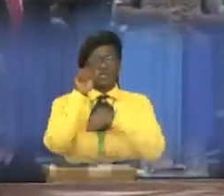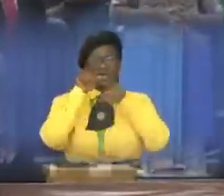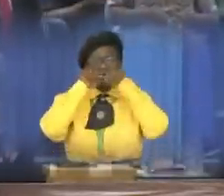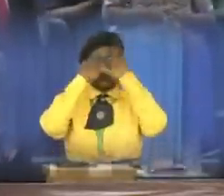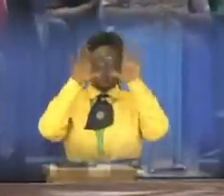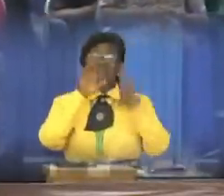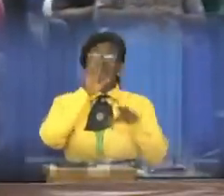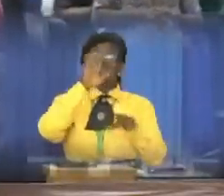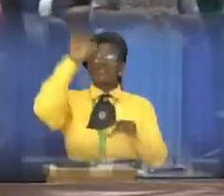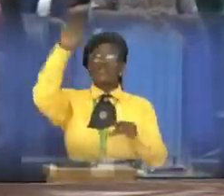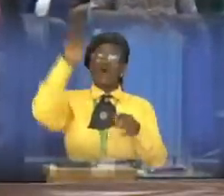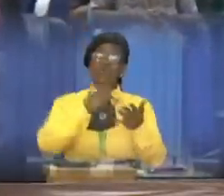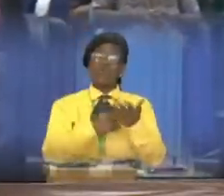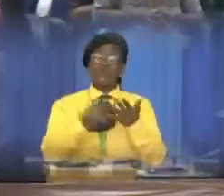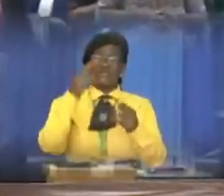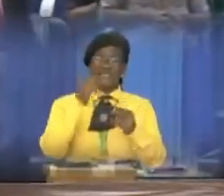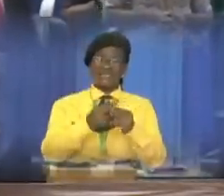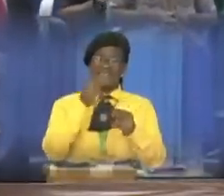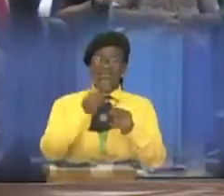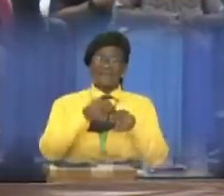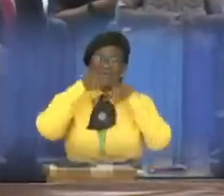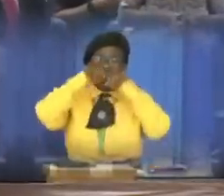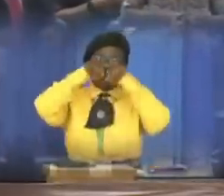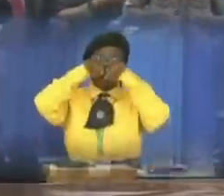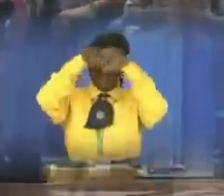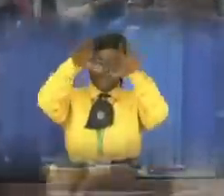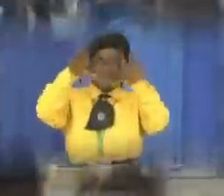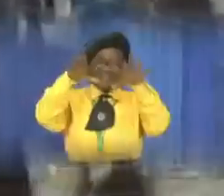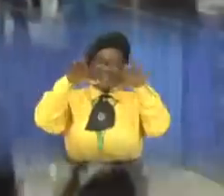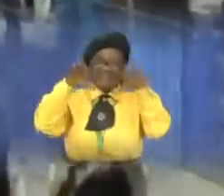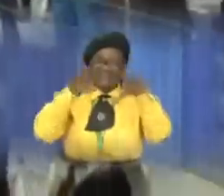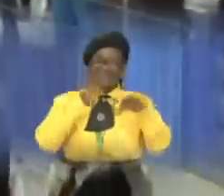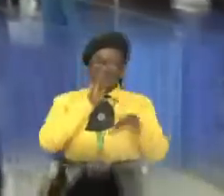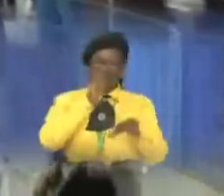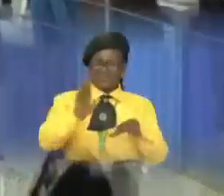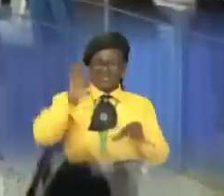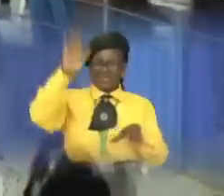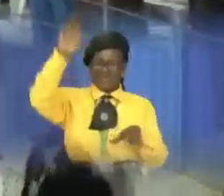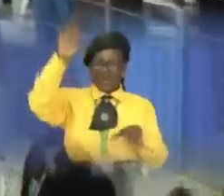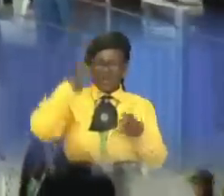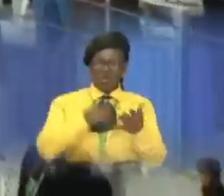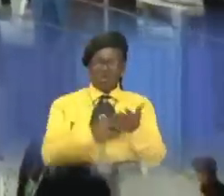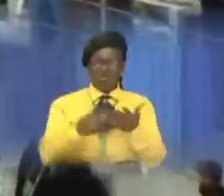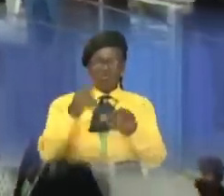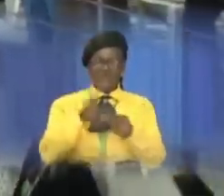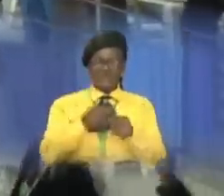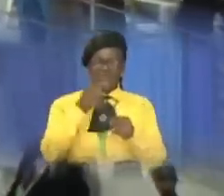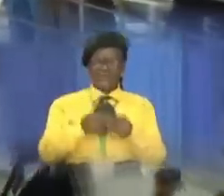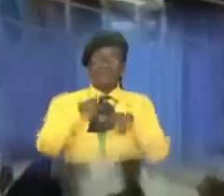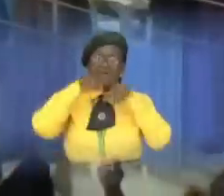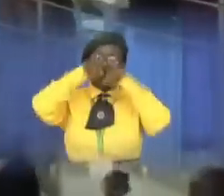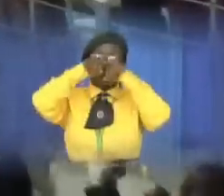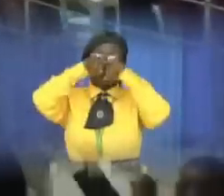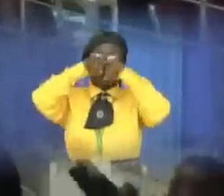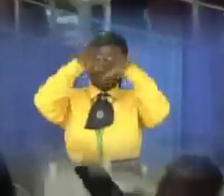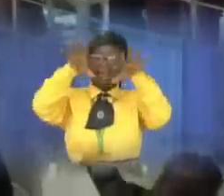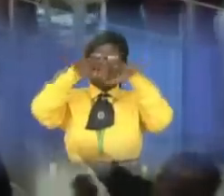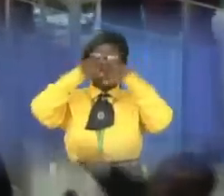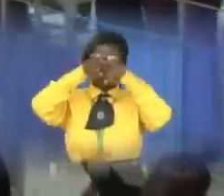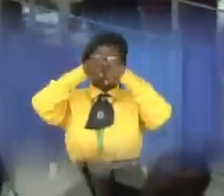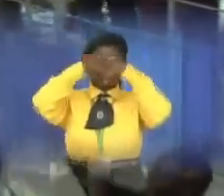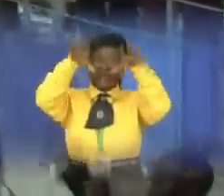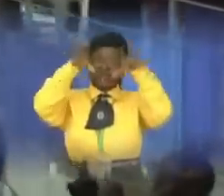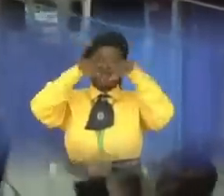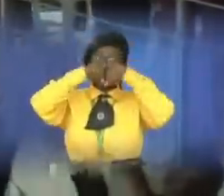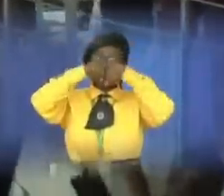be your holy name. Blessed be your holy name. Blessed, blessed, blessed be your holy name,